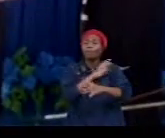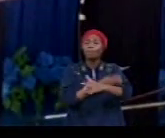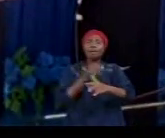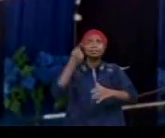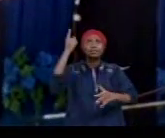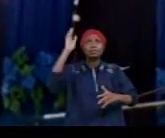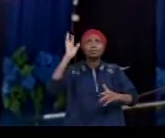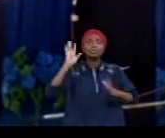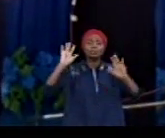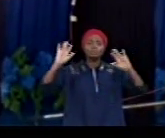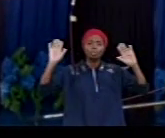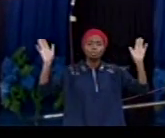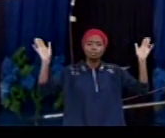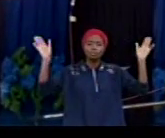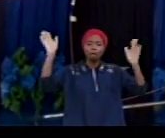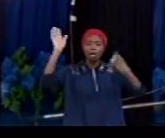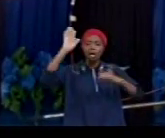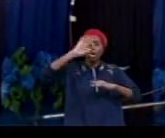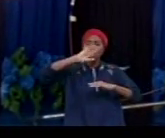Worship Him.